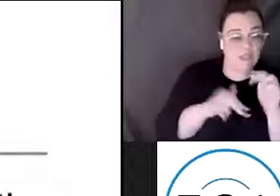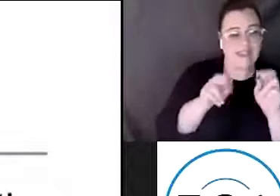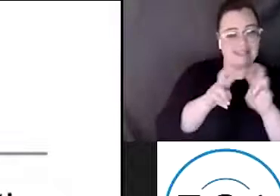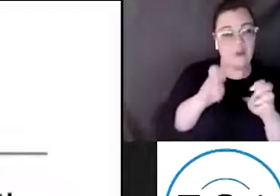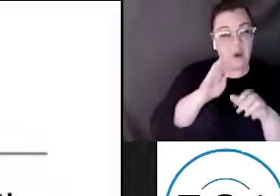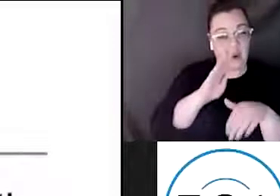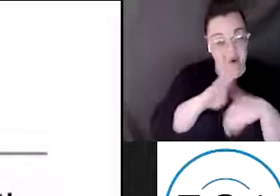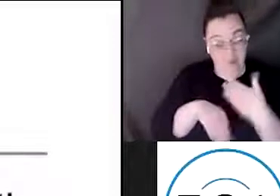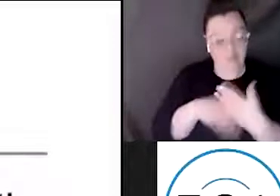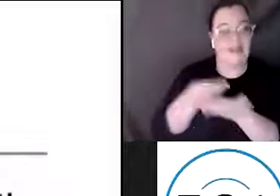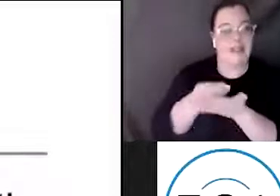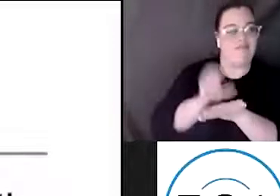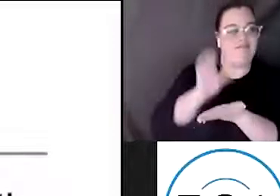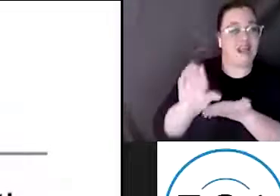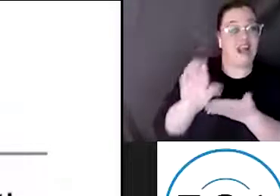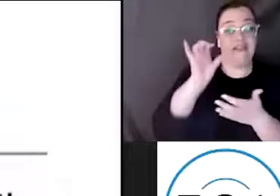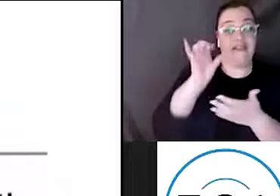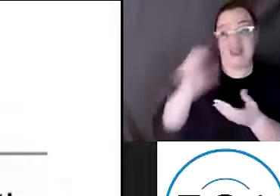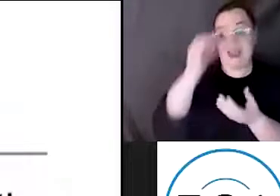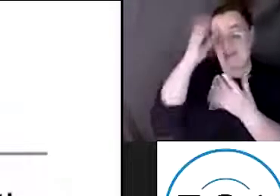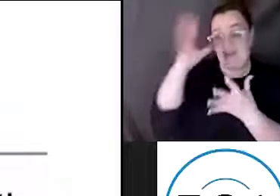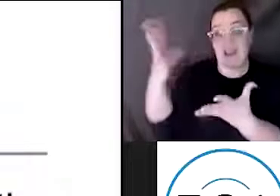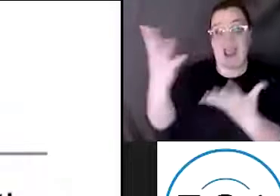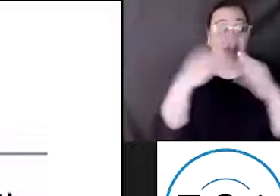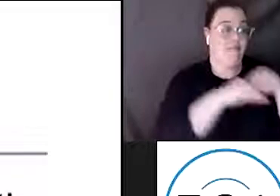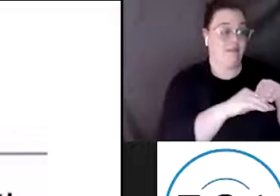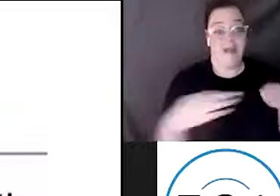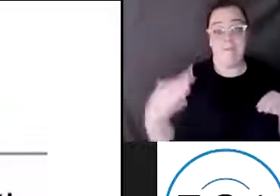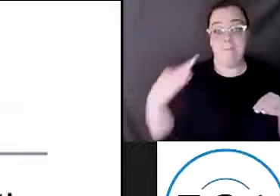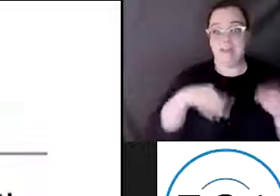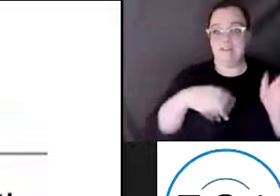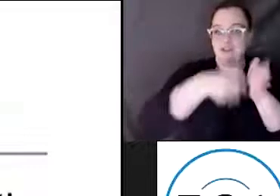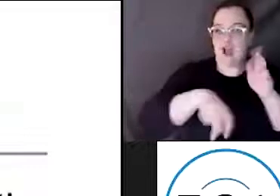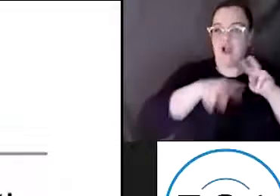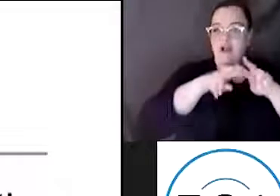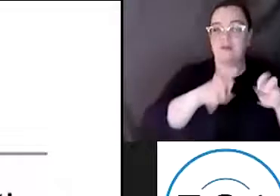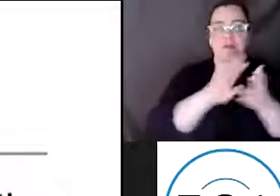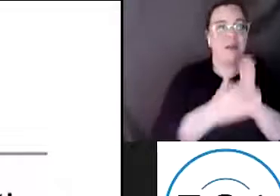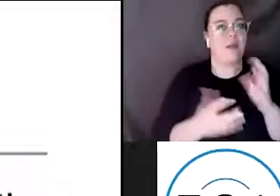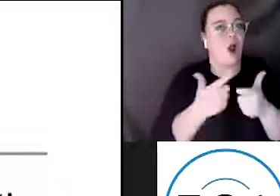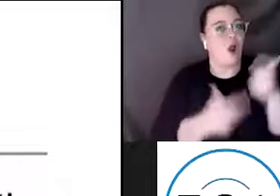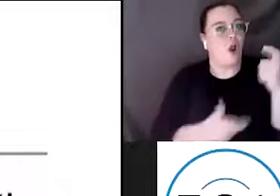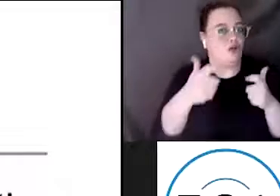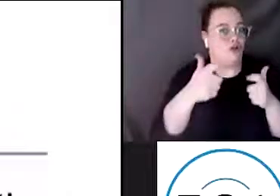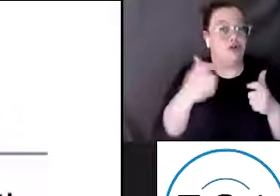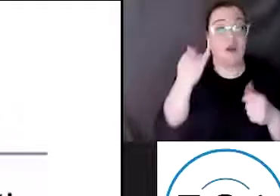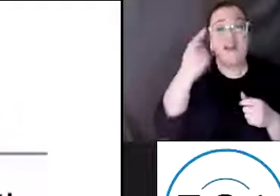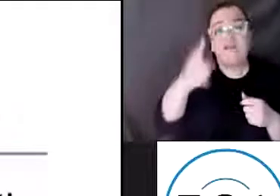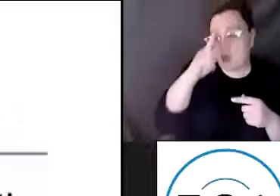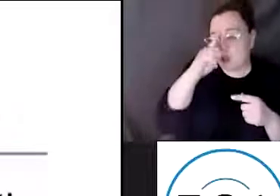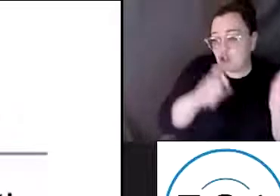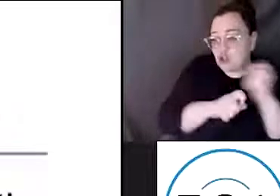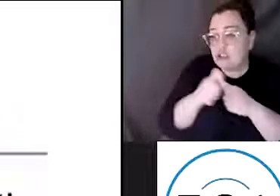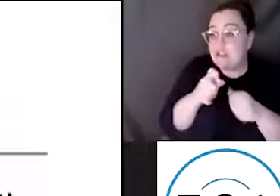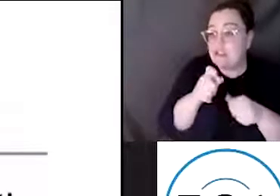go into a benefit cost analysis into a larger, like a construction project. So if you're strategic about it, you can use this source